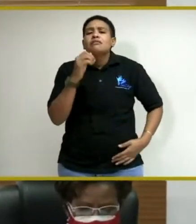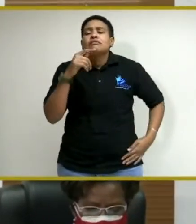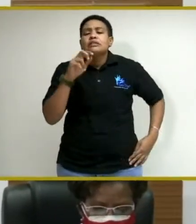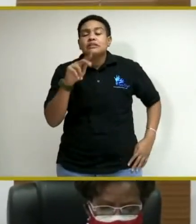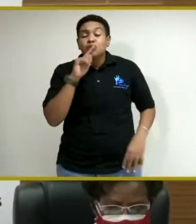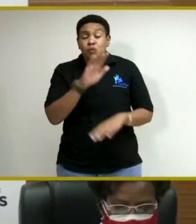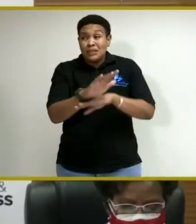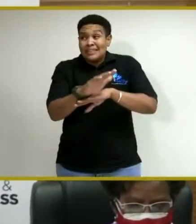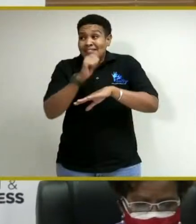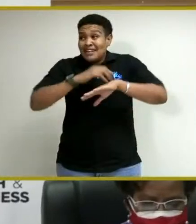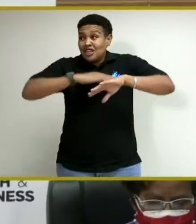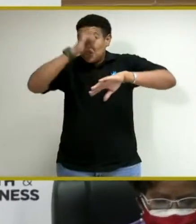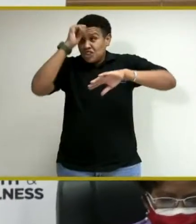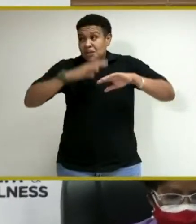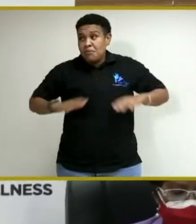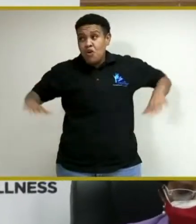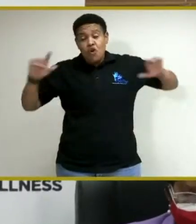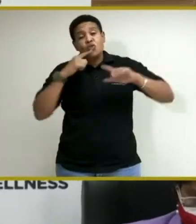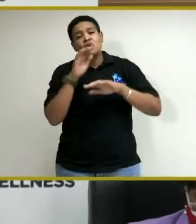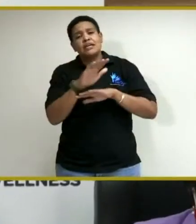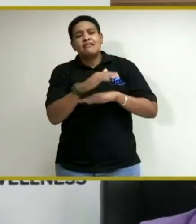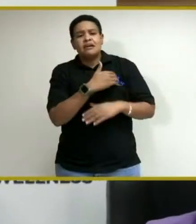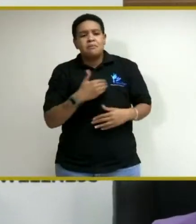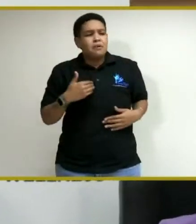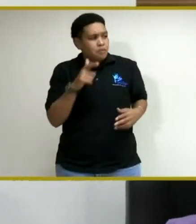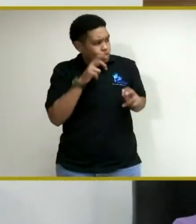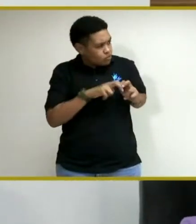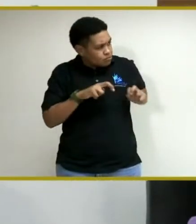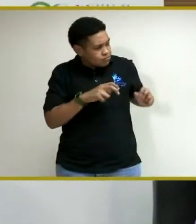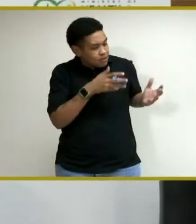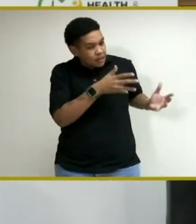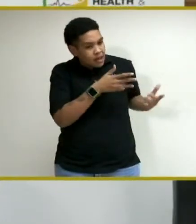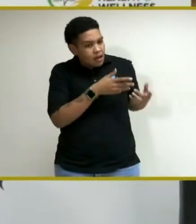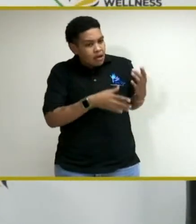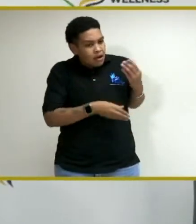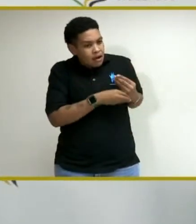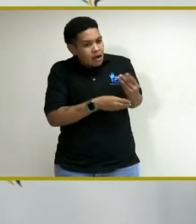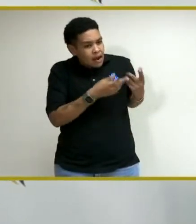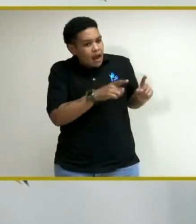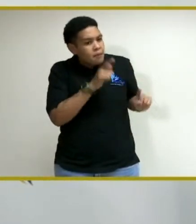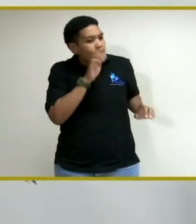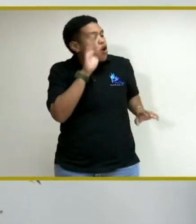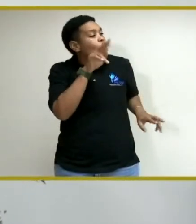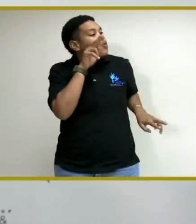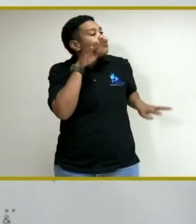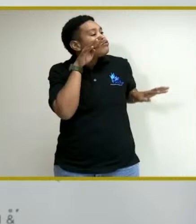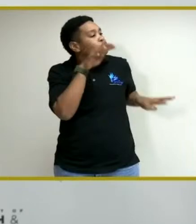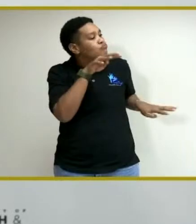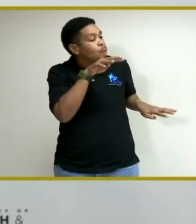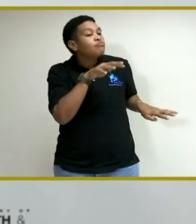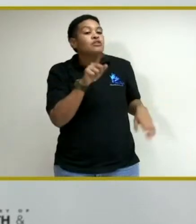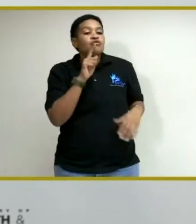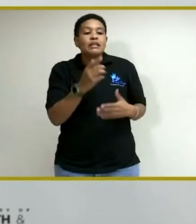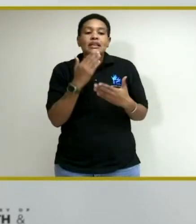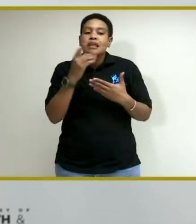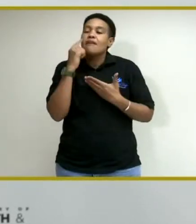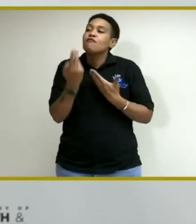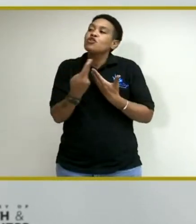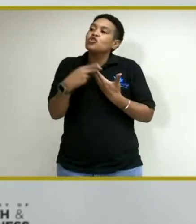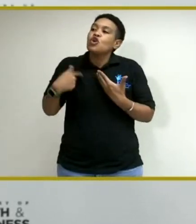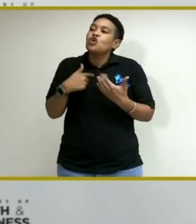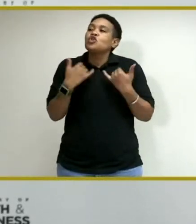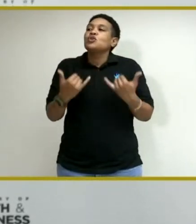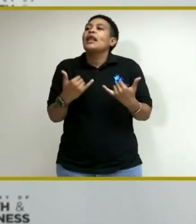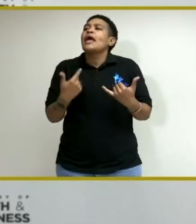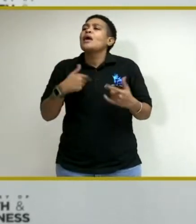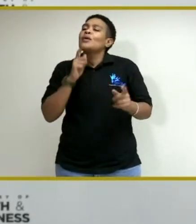ladies and gentlemen. Good evening, colleagues at the table and all who are looking on. Thank you again for joining us. Today we're going